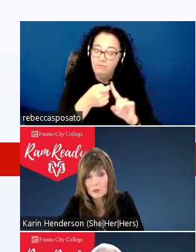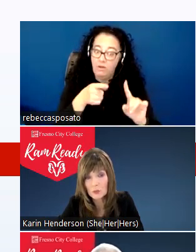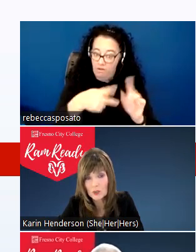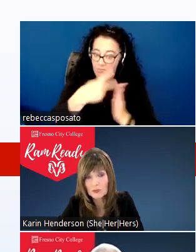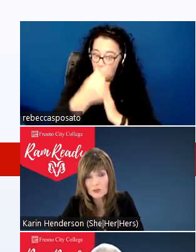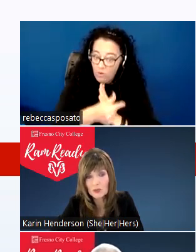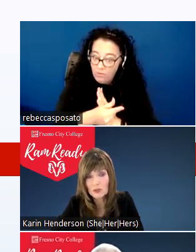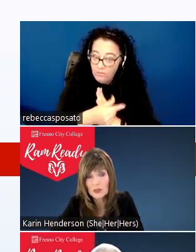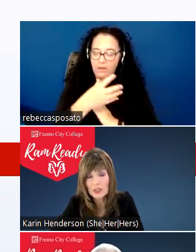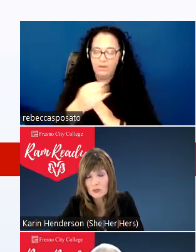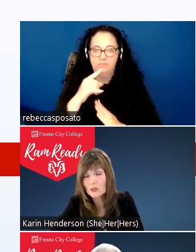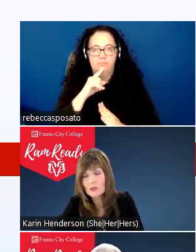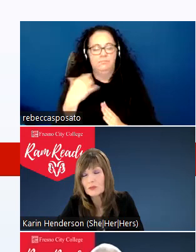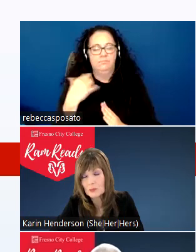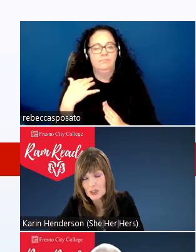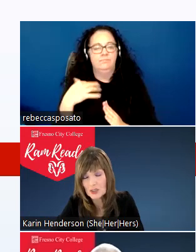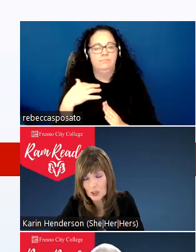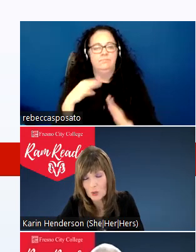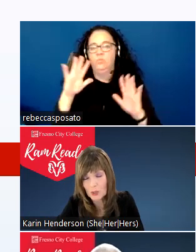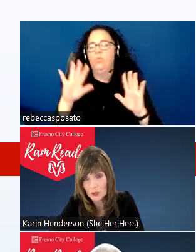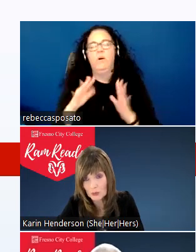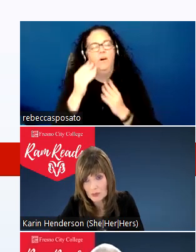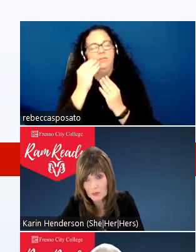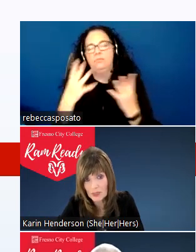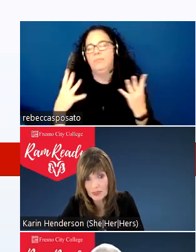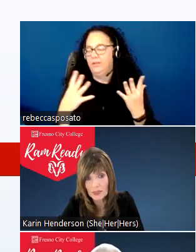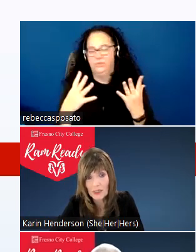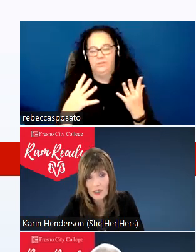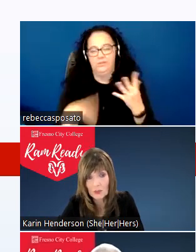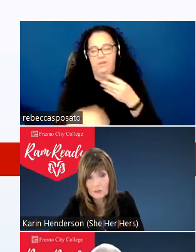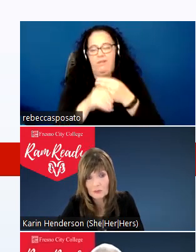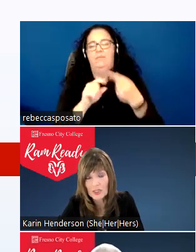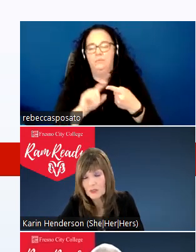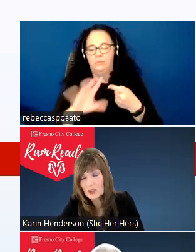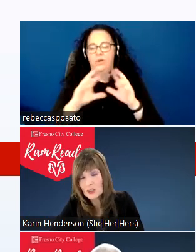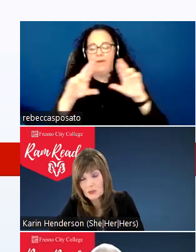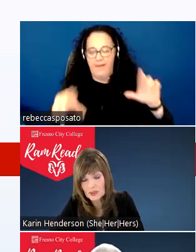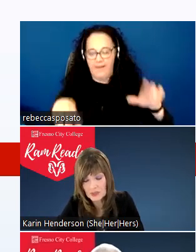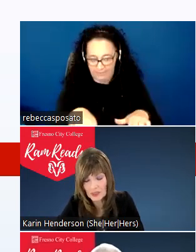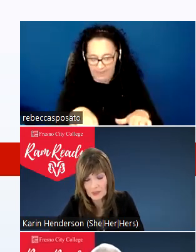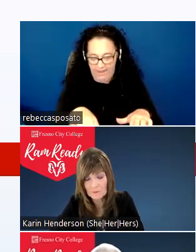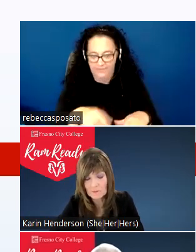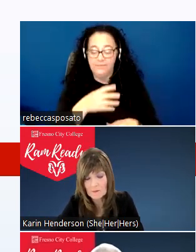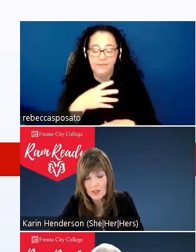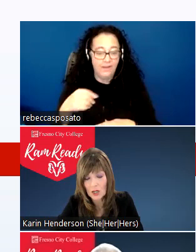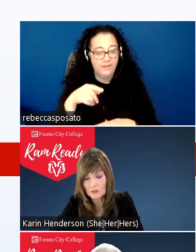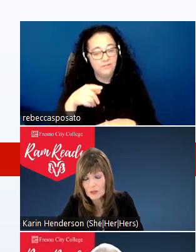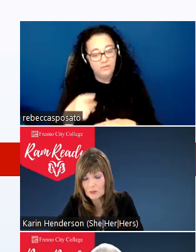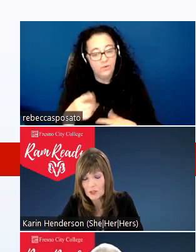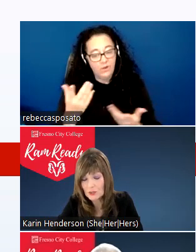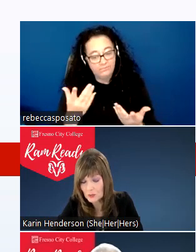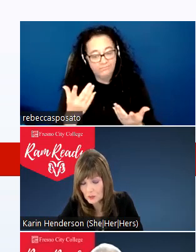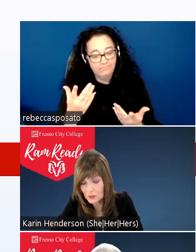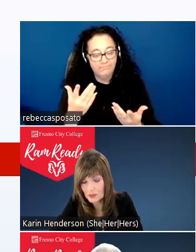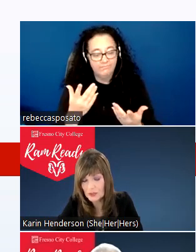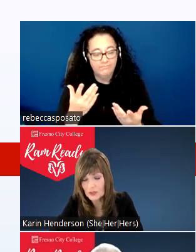is wonderful information to go on your resume, and eventually your vitae. On